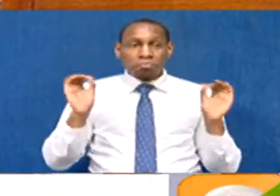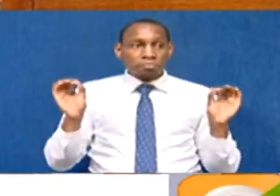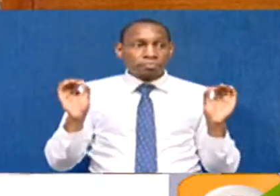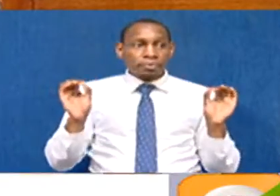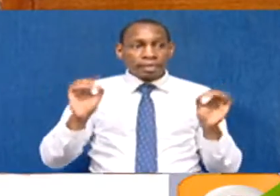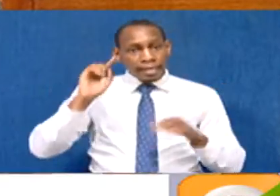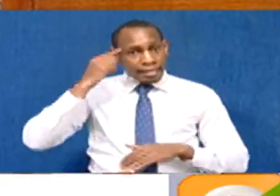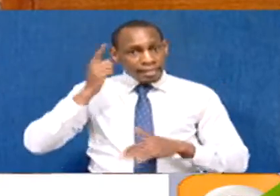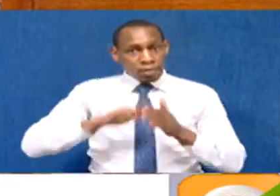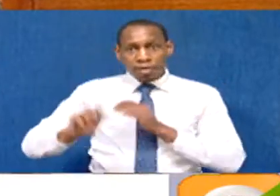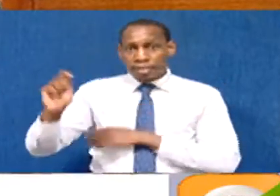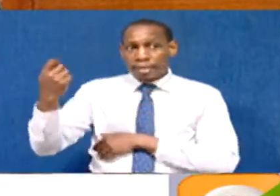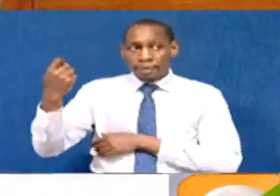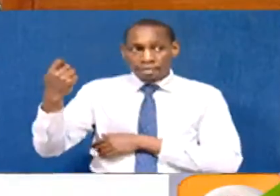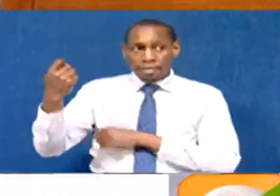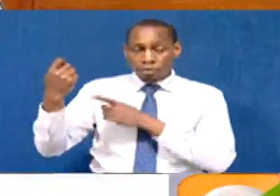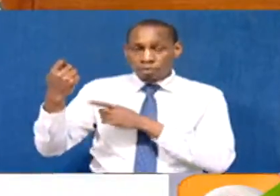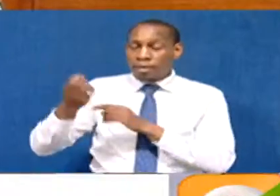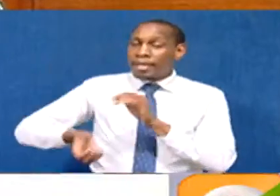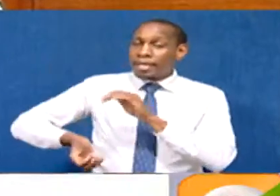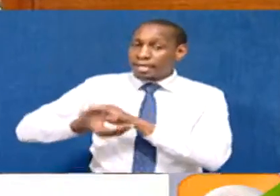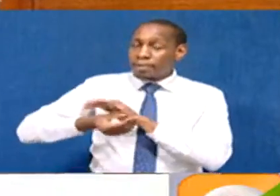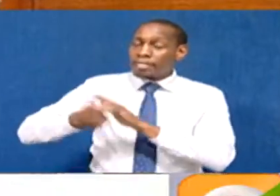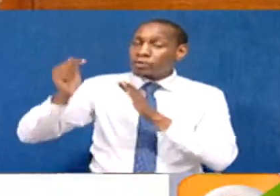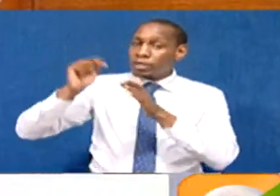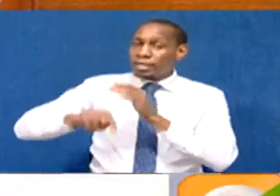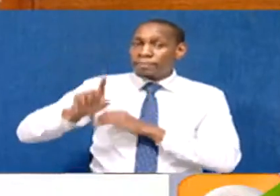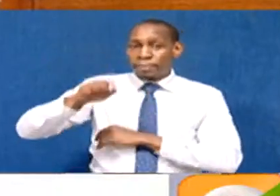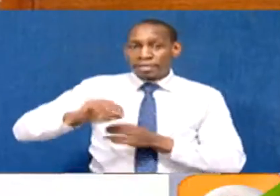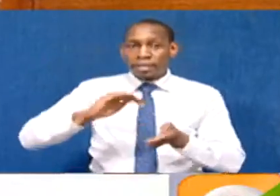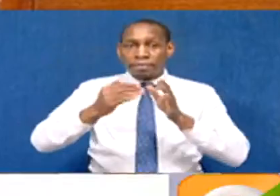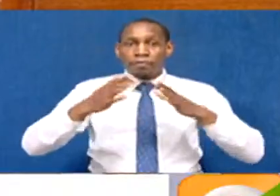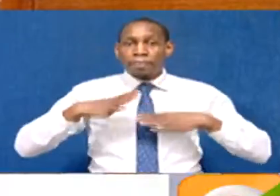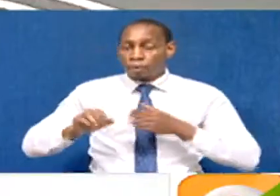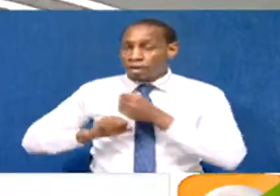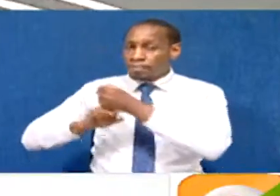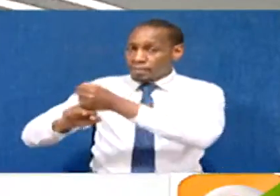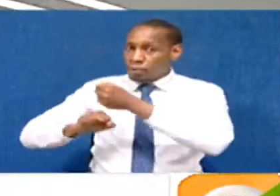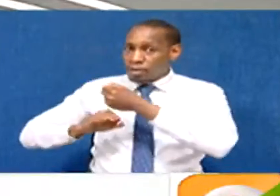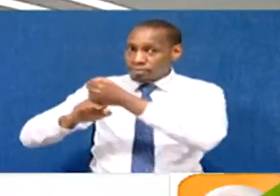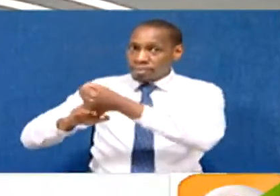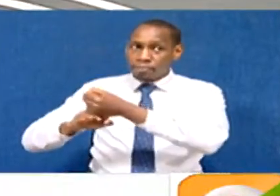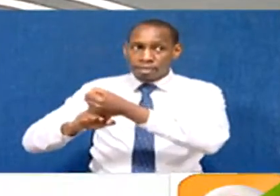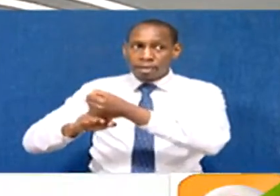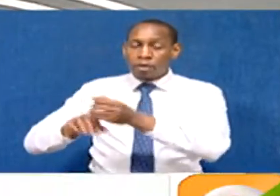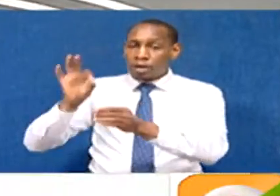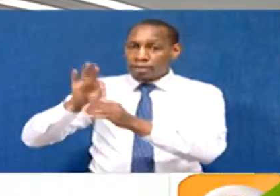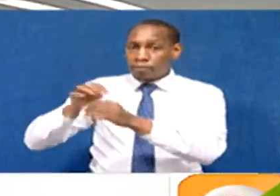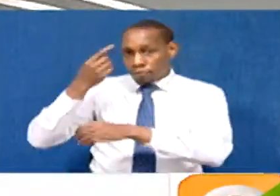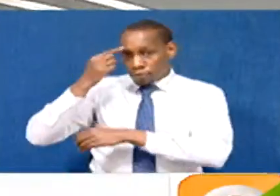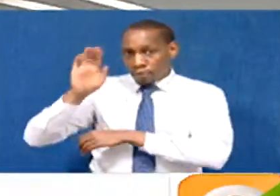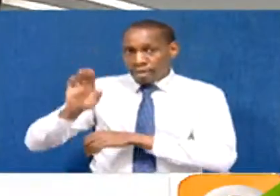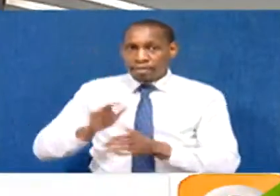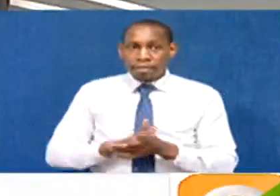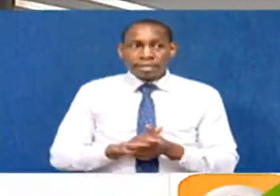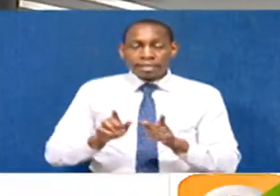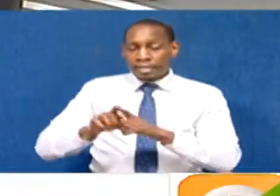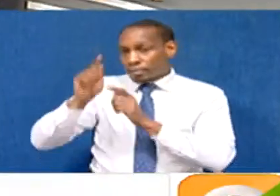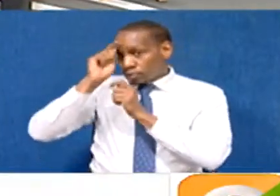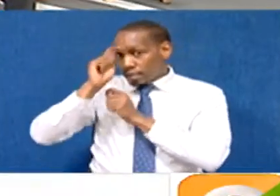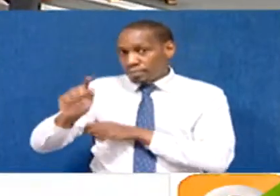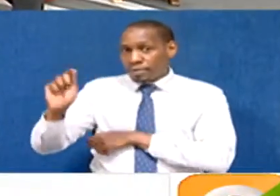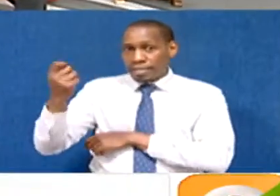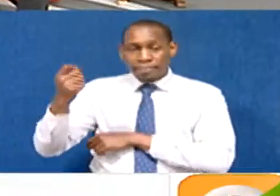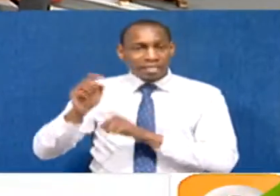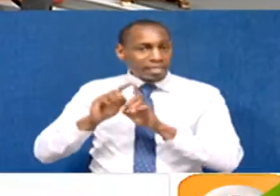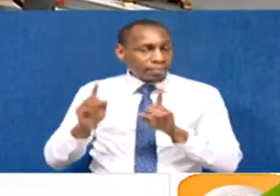I think the president has a lot to explain to the people who supported him and who voted for him. And we respect the